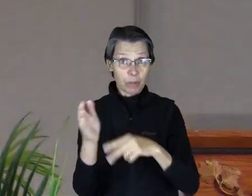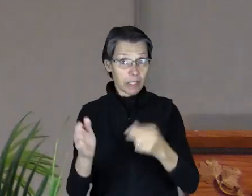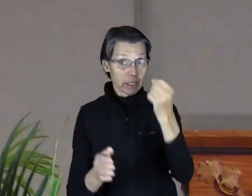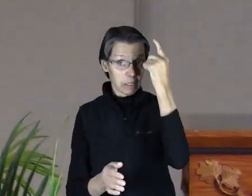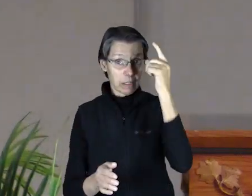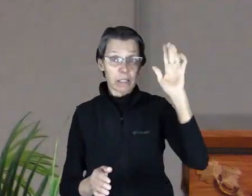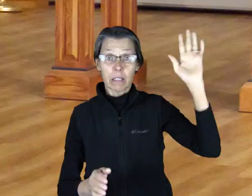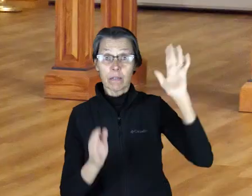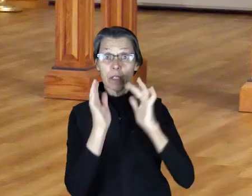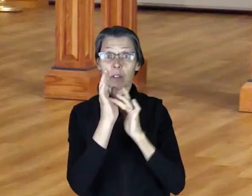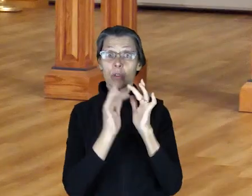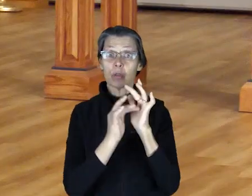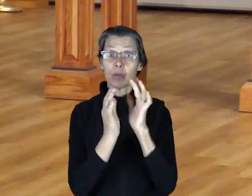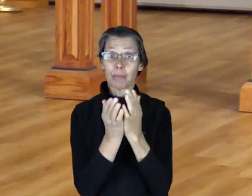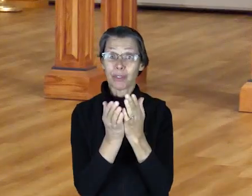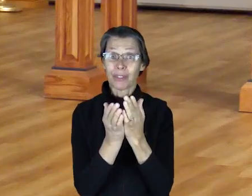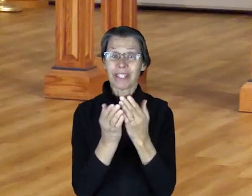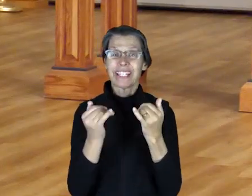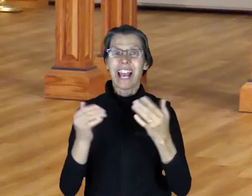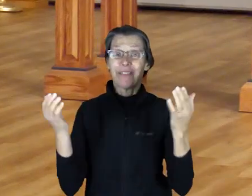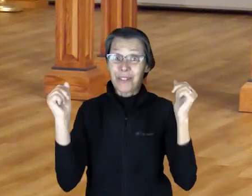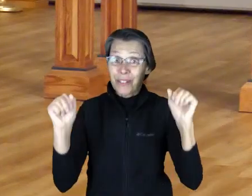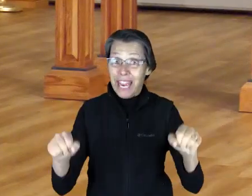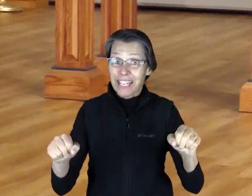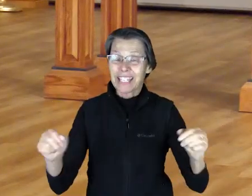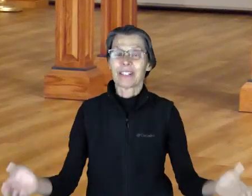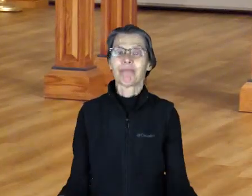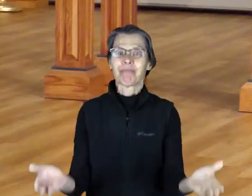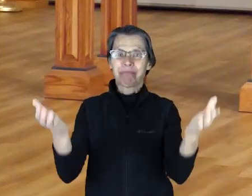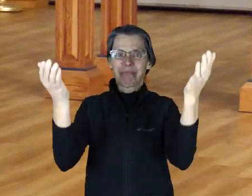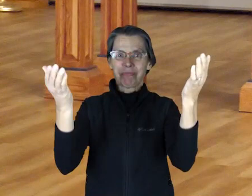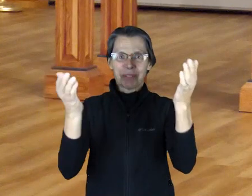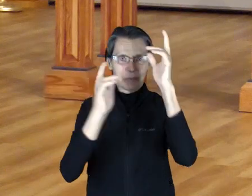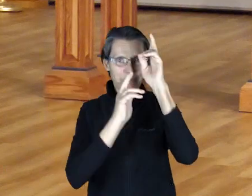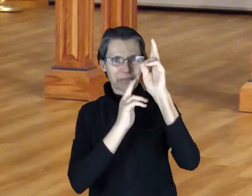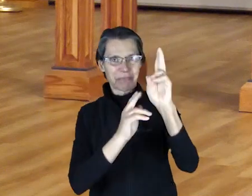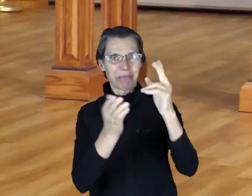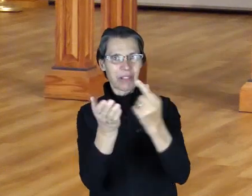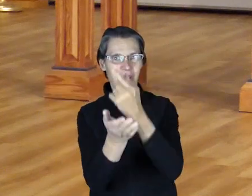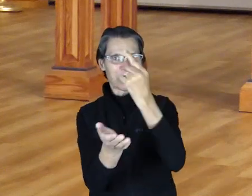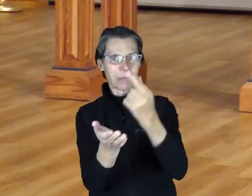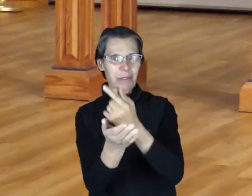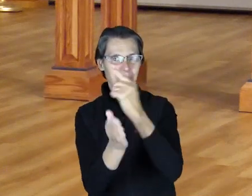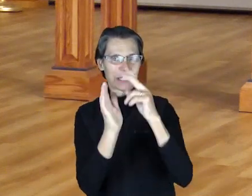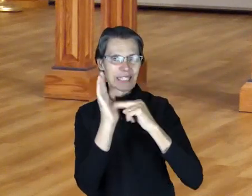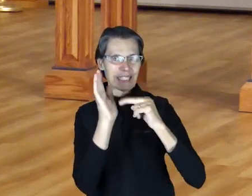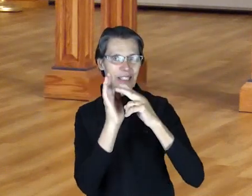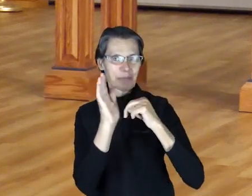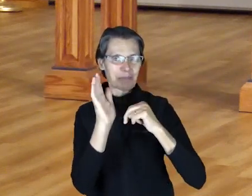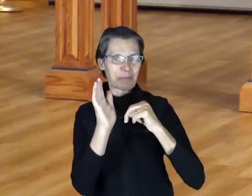scripture. You're invited to stand as you're able for the reading of the gospel.